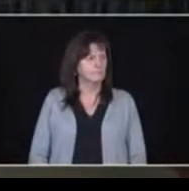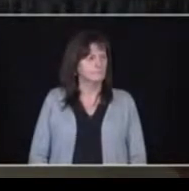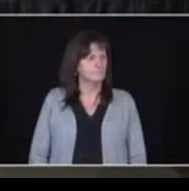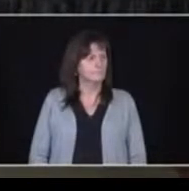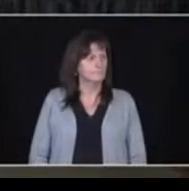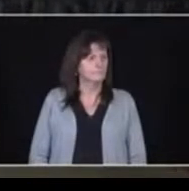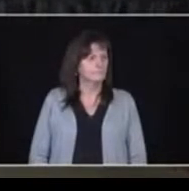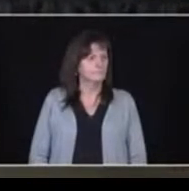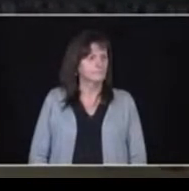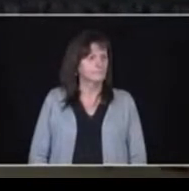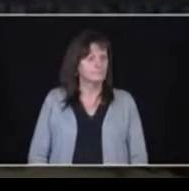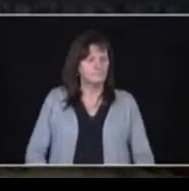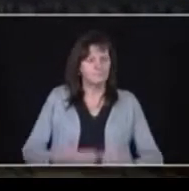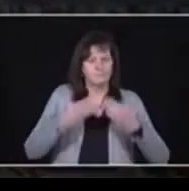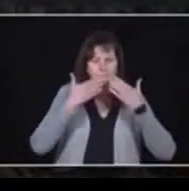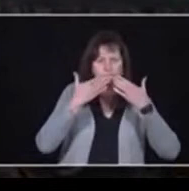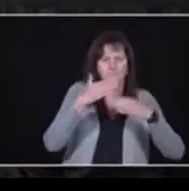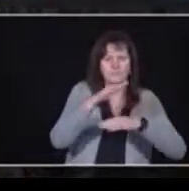Well, good afternoon.